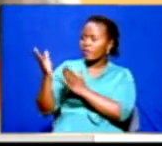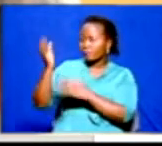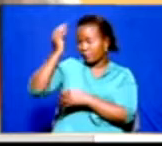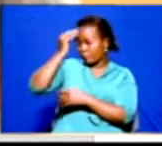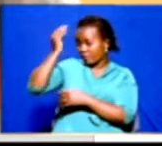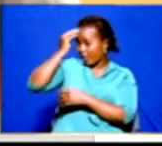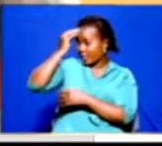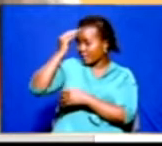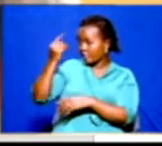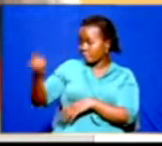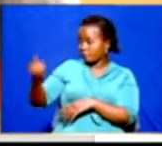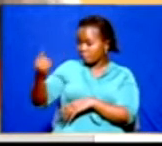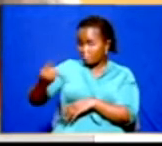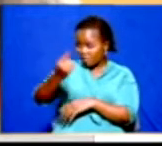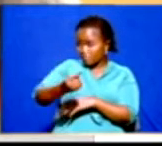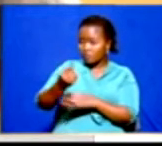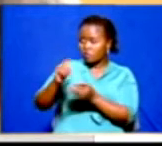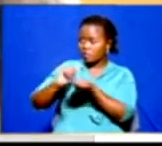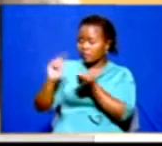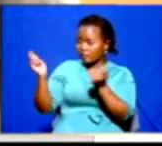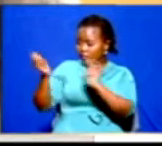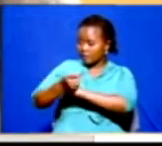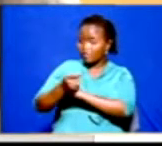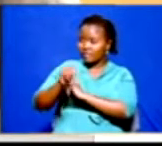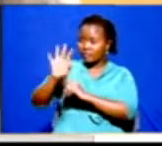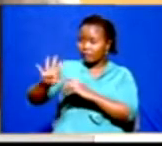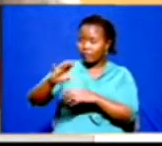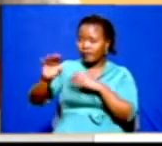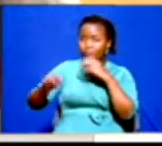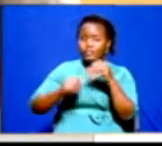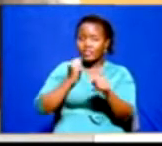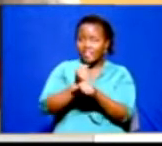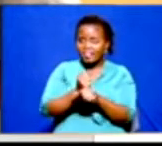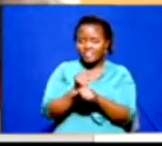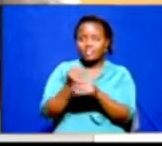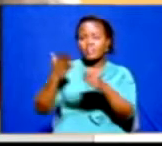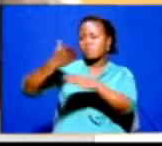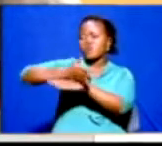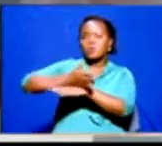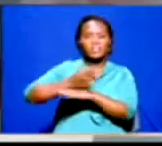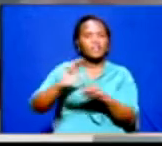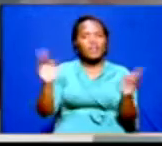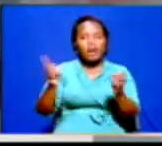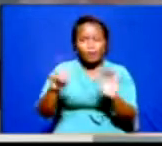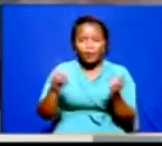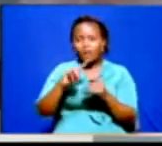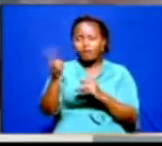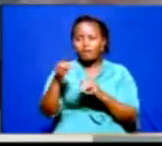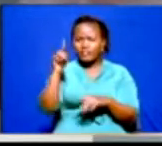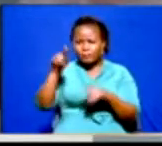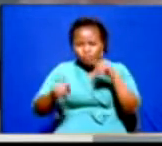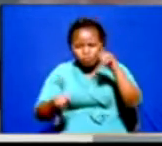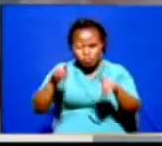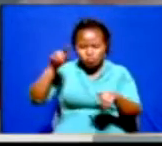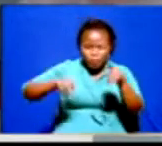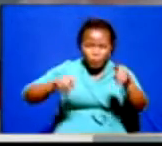curriculum is reviewed every 5 years. Thus, you cannot go beyond 5 years before you review. And that ensures that